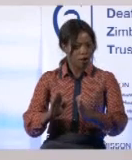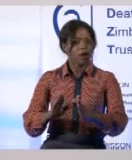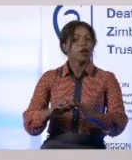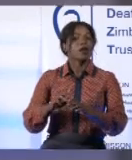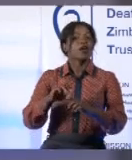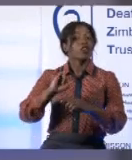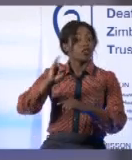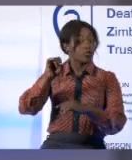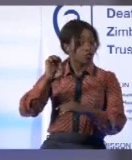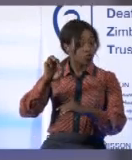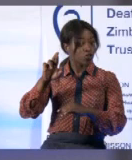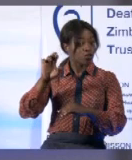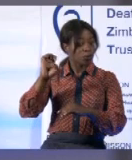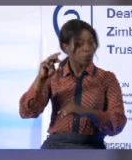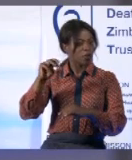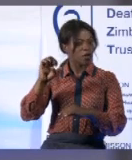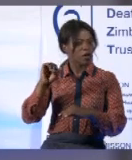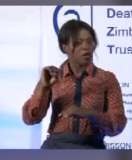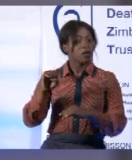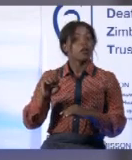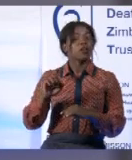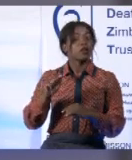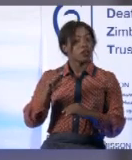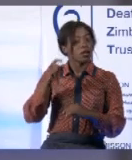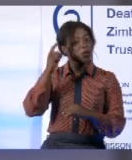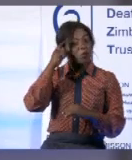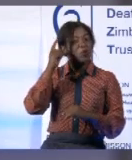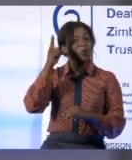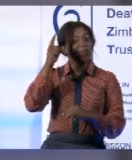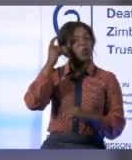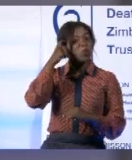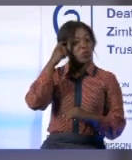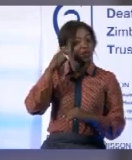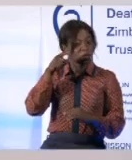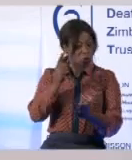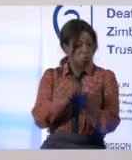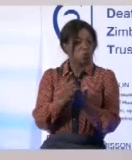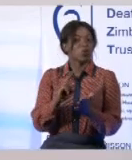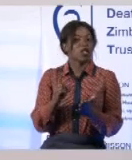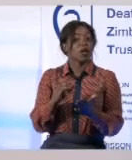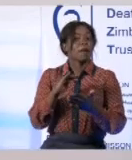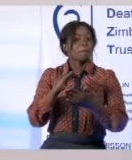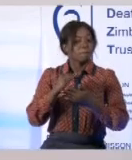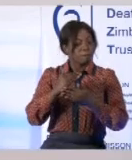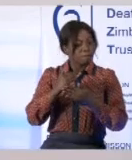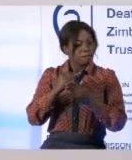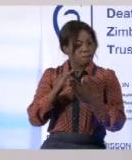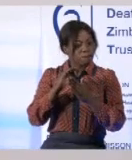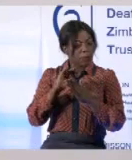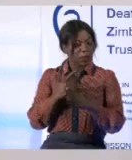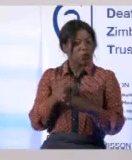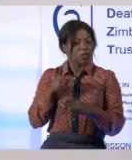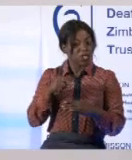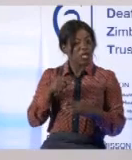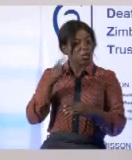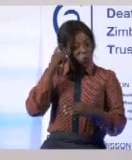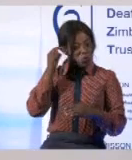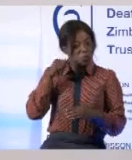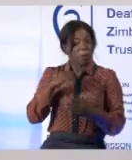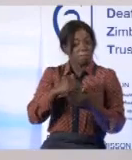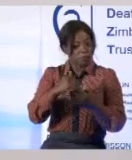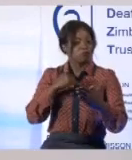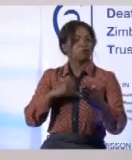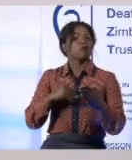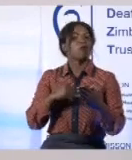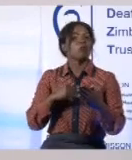in Jeremiah, I think God knows what I'm doing. Because He knew you before you were formed in your mother's womb, and you